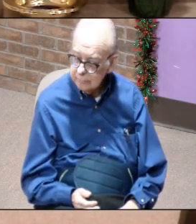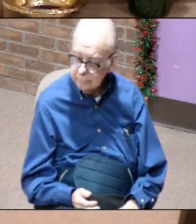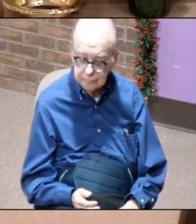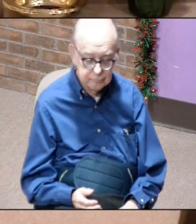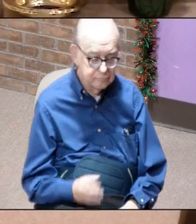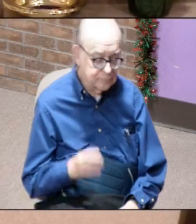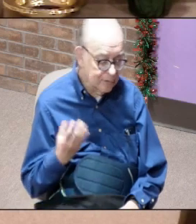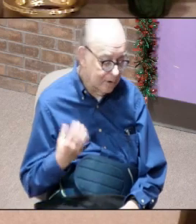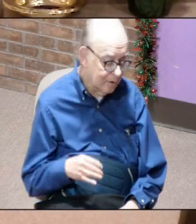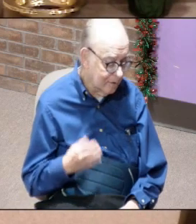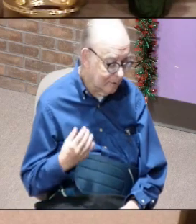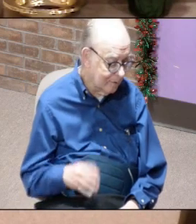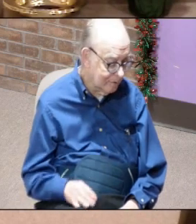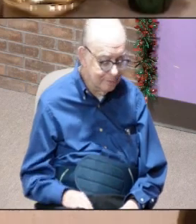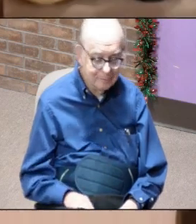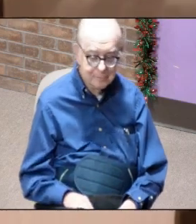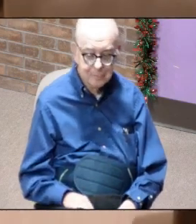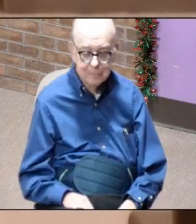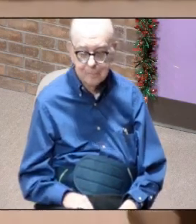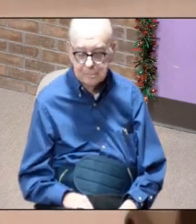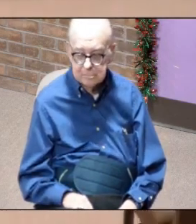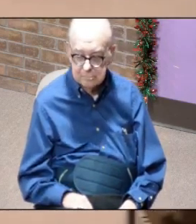oh man.